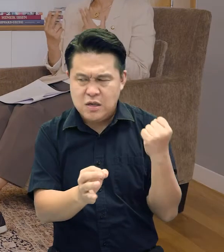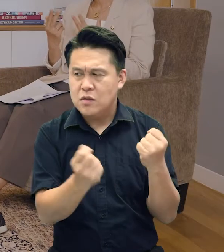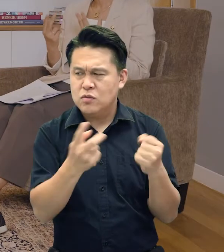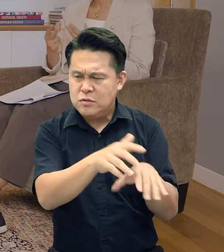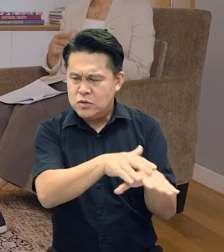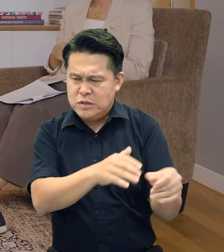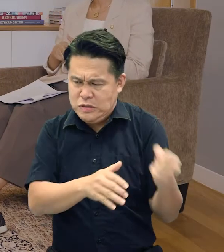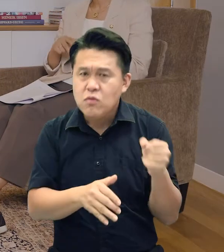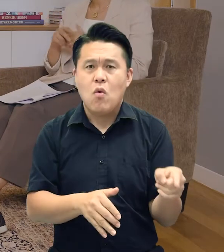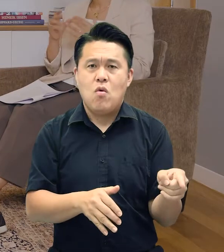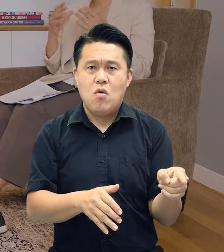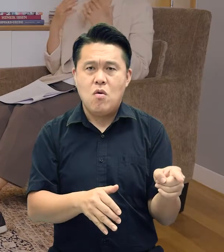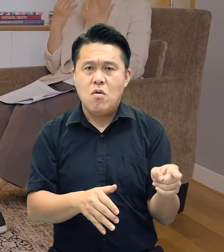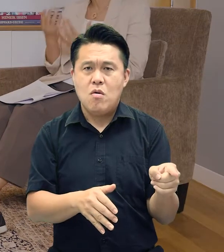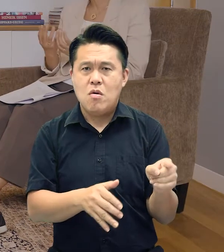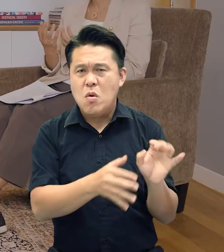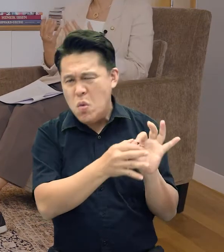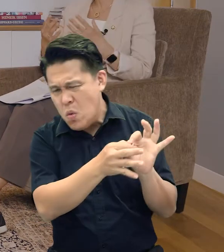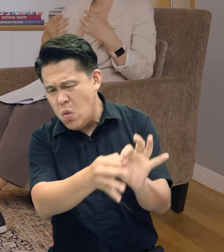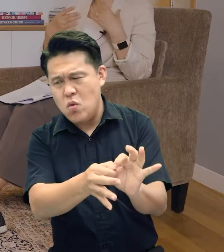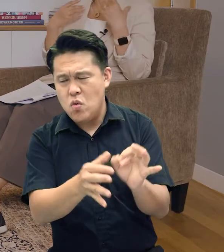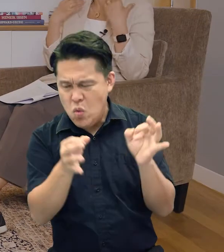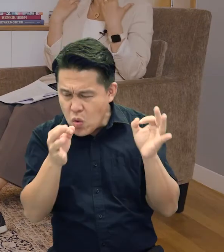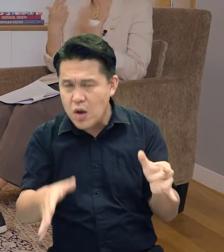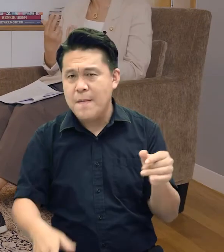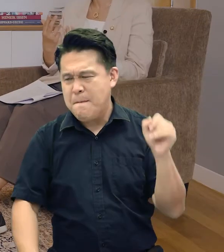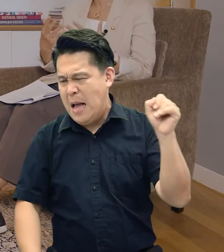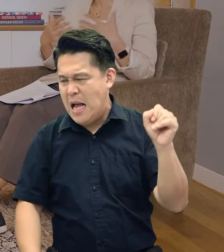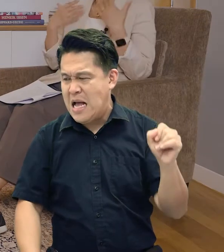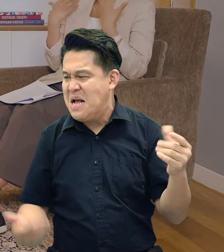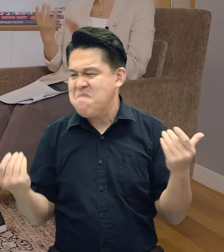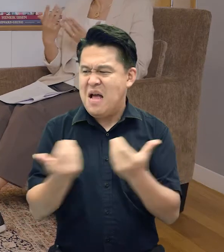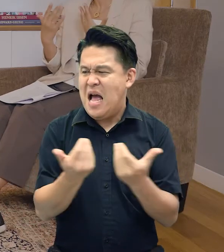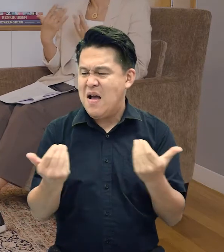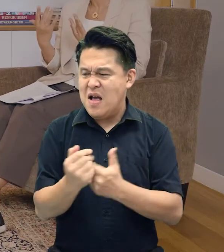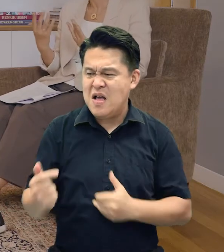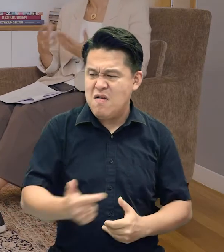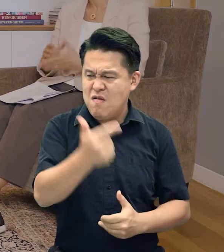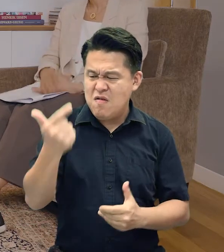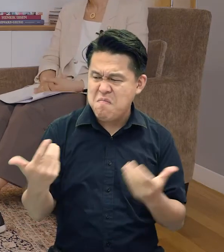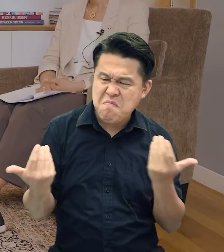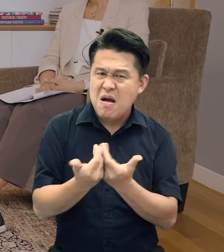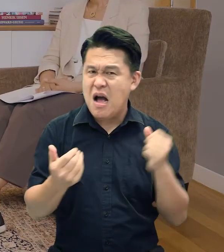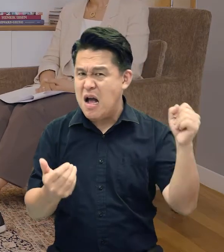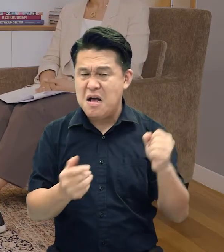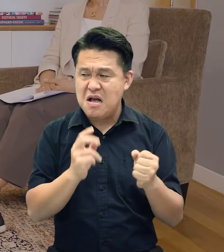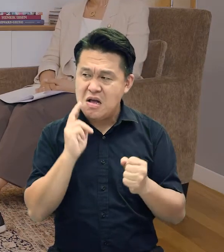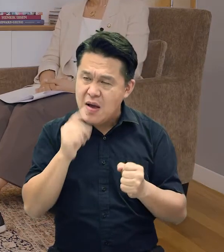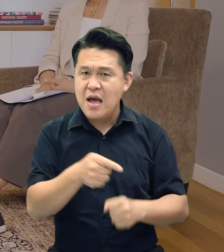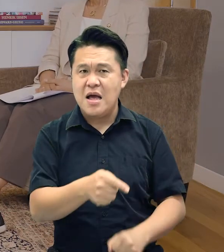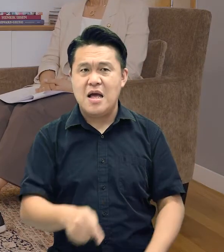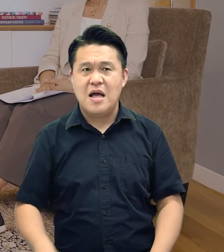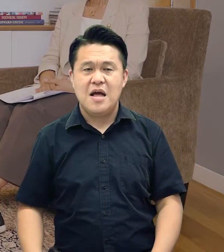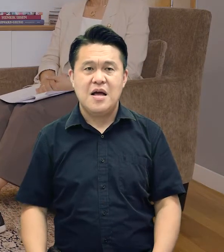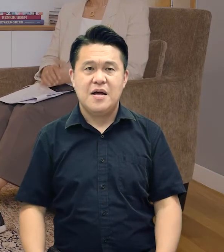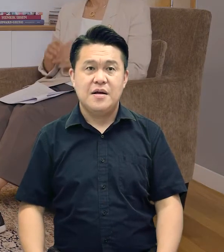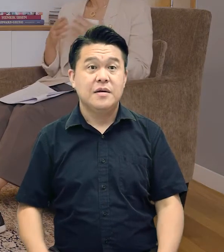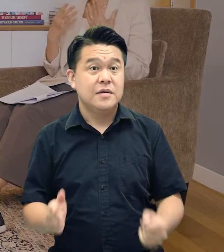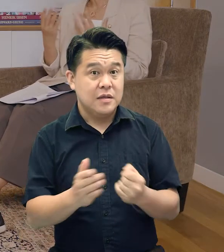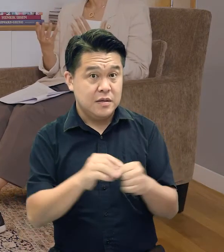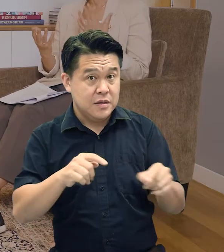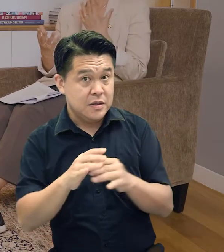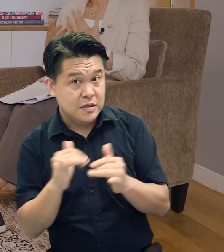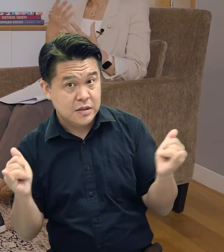Christian the people are so organized, so strong, so persistent. So